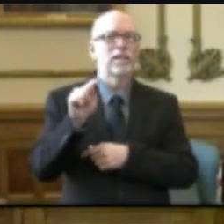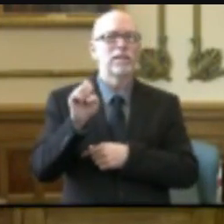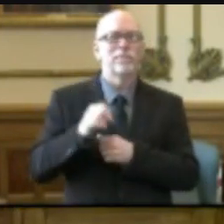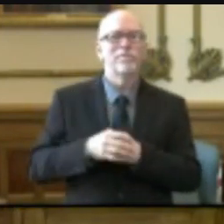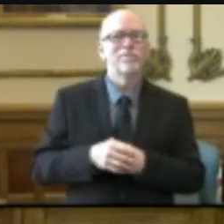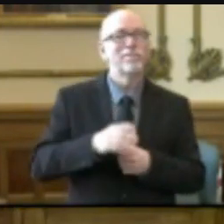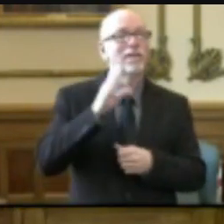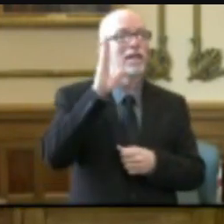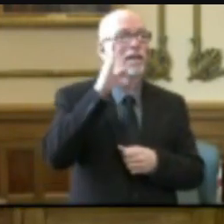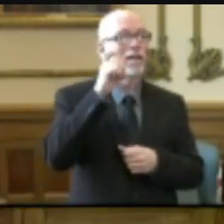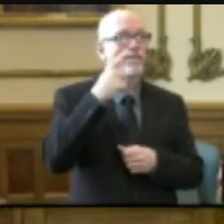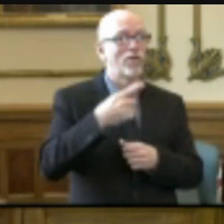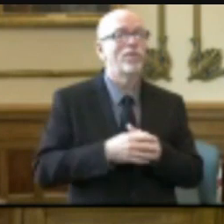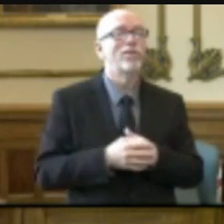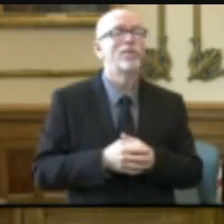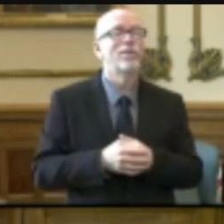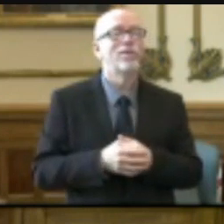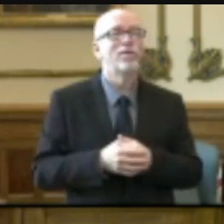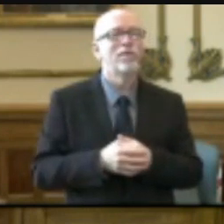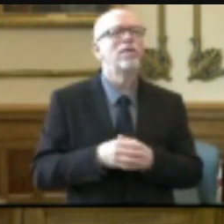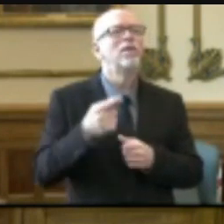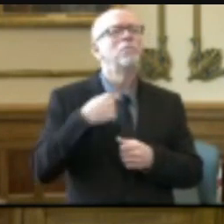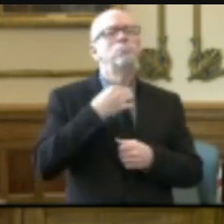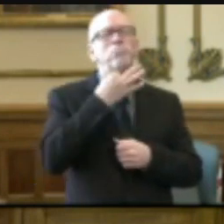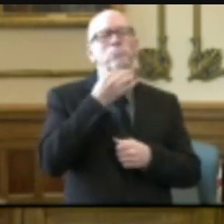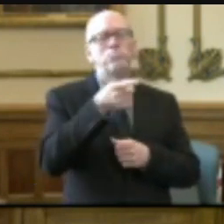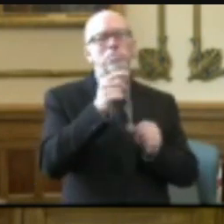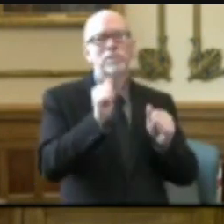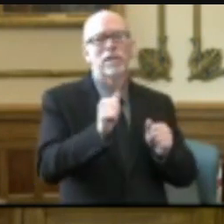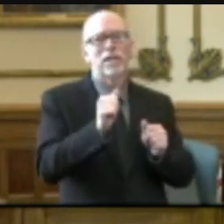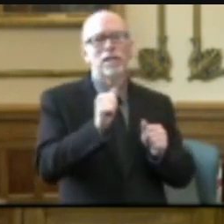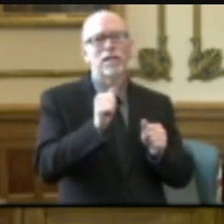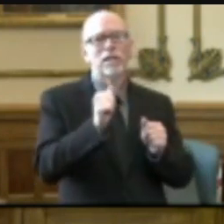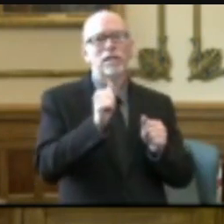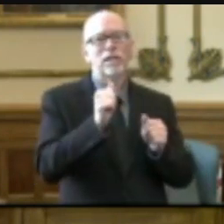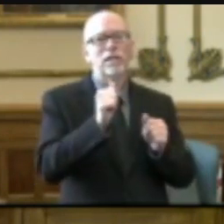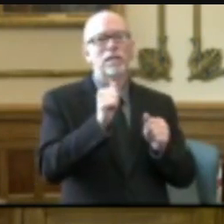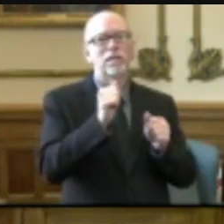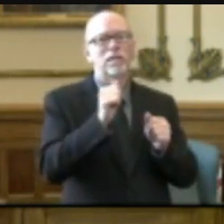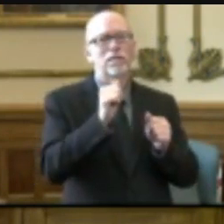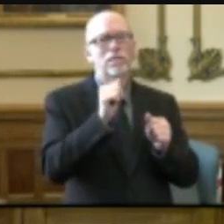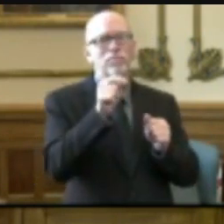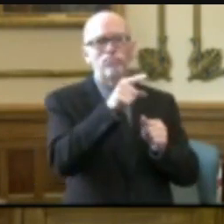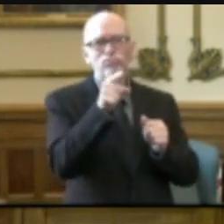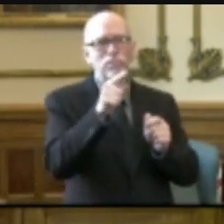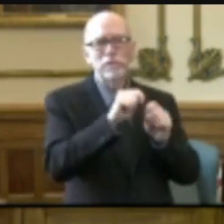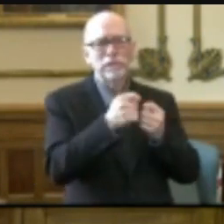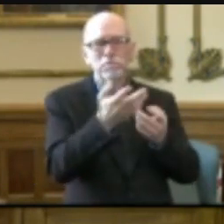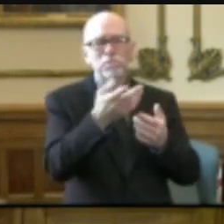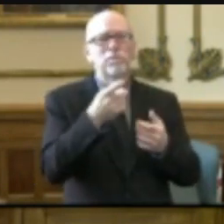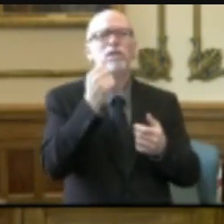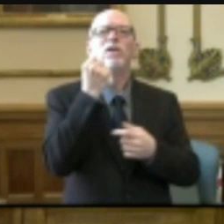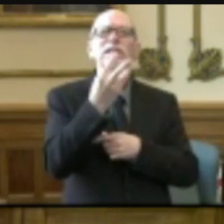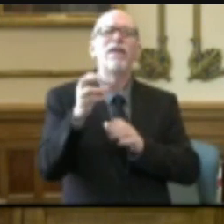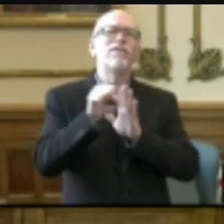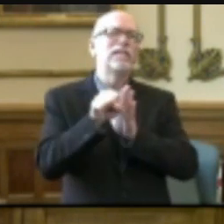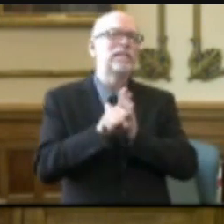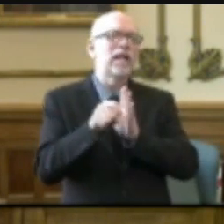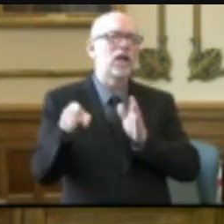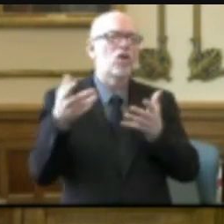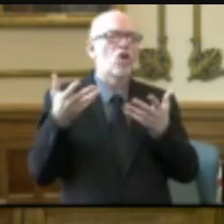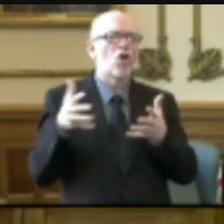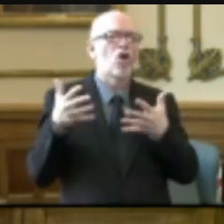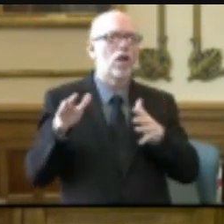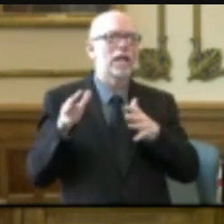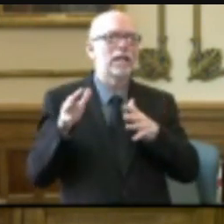Hi, Governor. Hello, Nikki. I was wondering if you could talk to me, or if Fred Payne is there. Several states are already sending